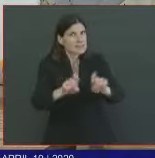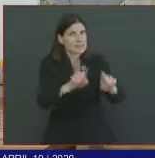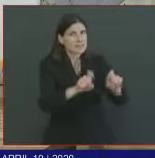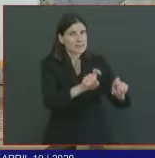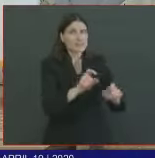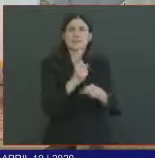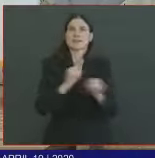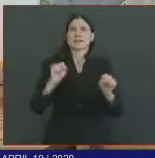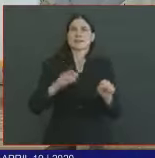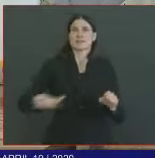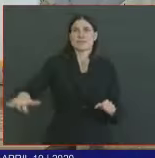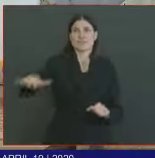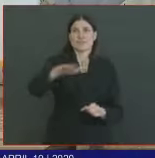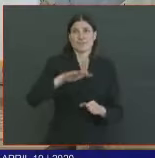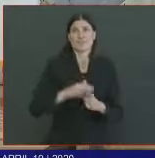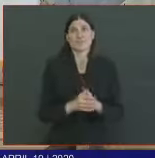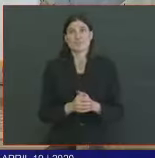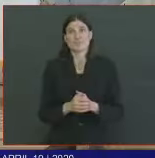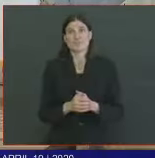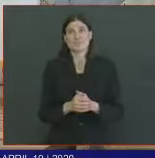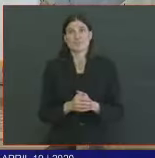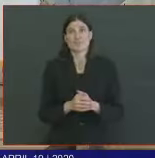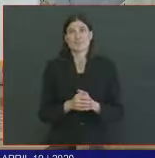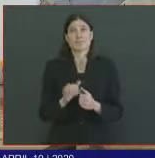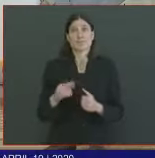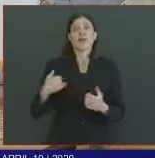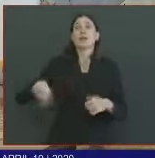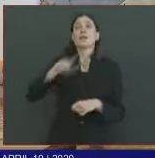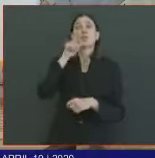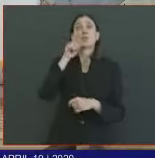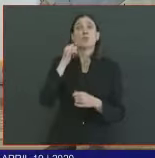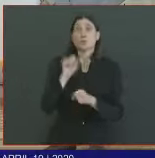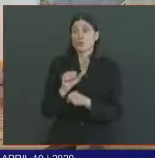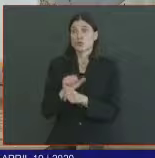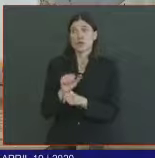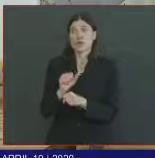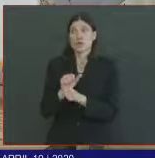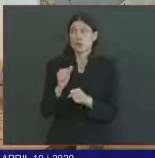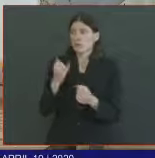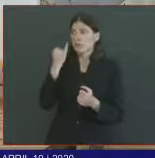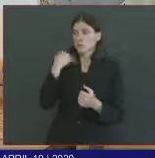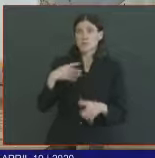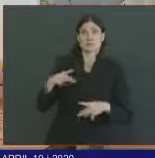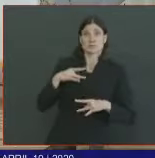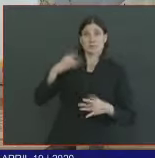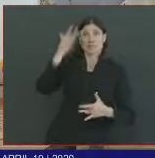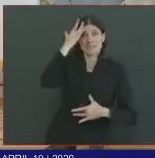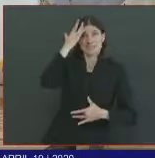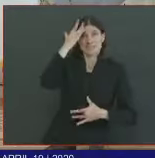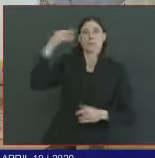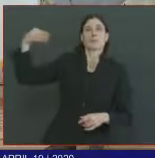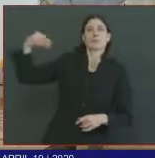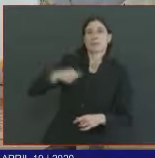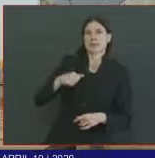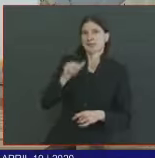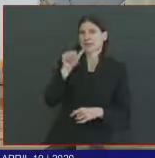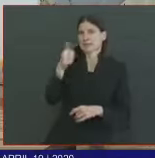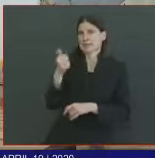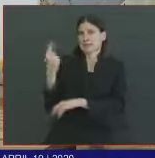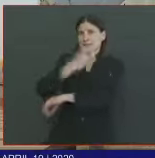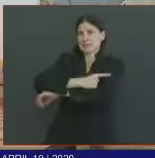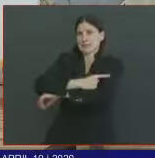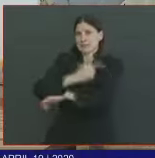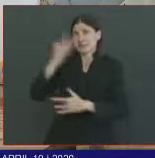days. We have COVID-related TDI, temporary disability insurance. And if you do lose your